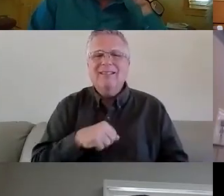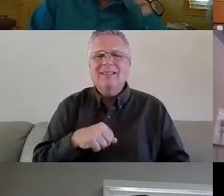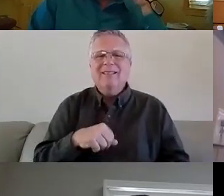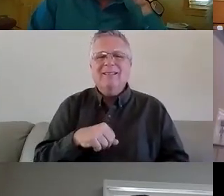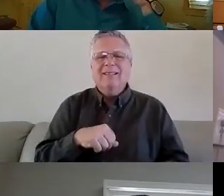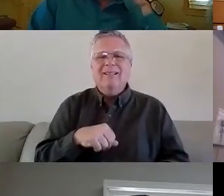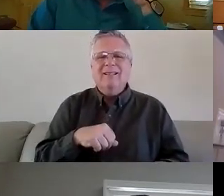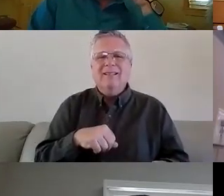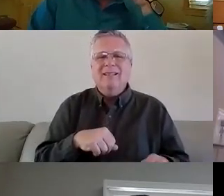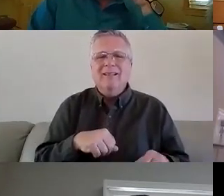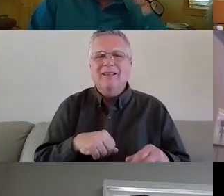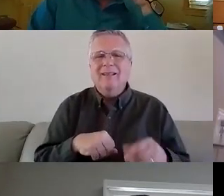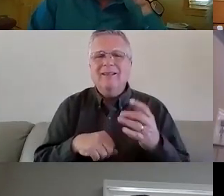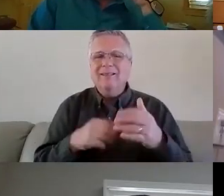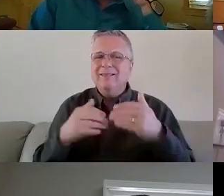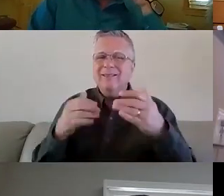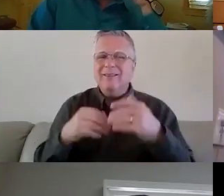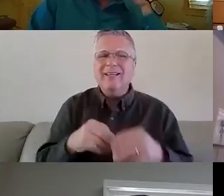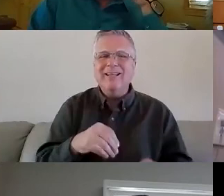Director Risco, please.